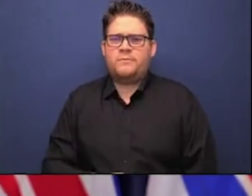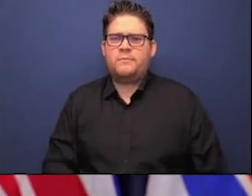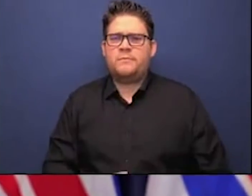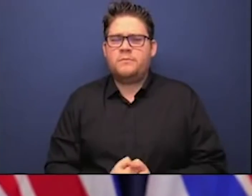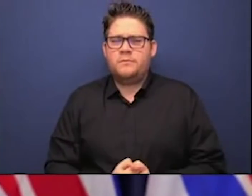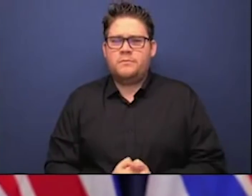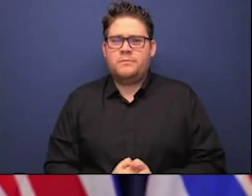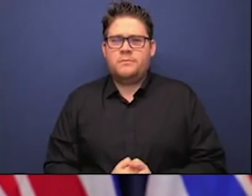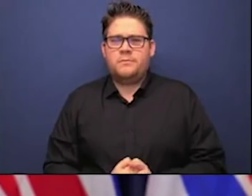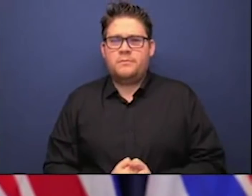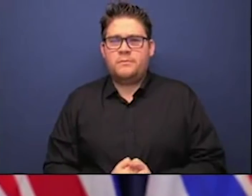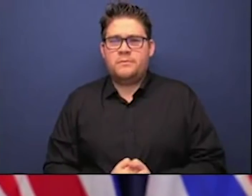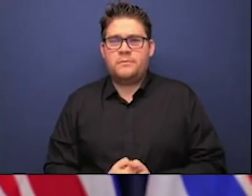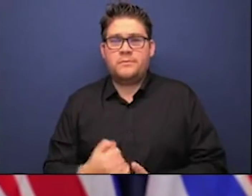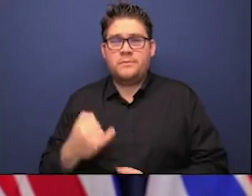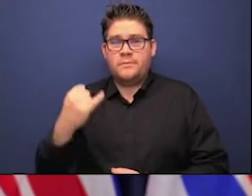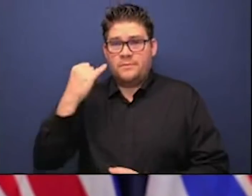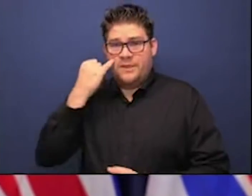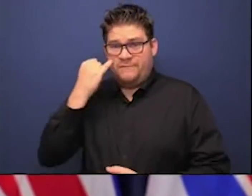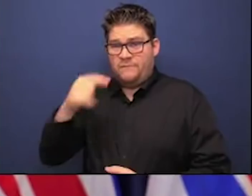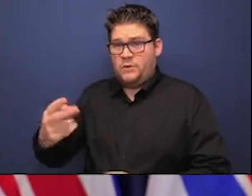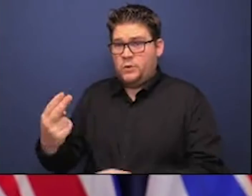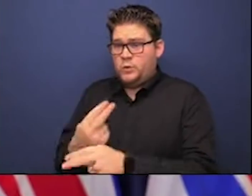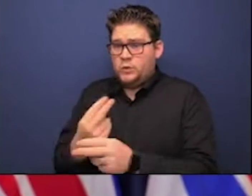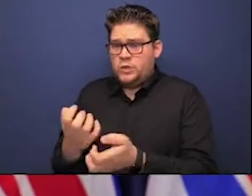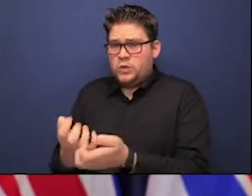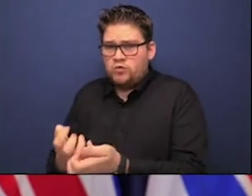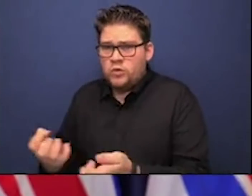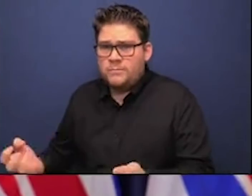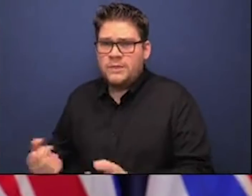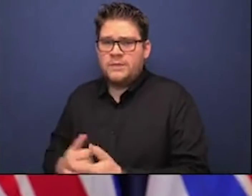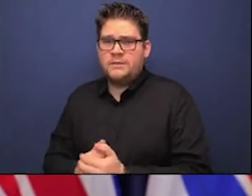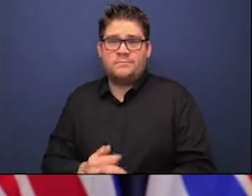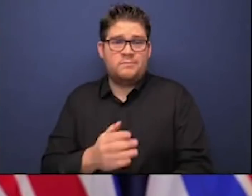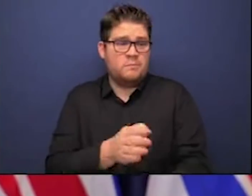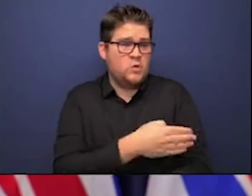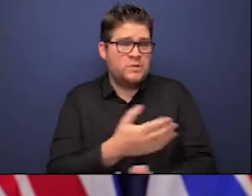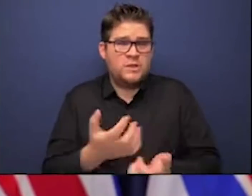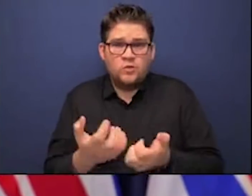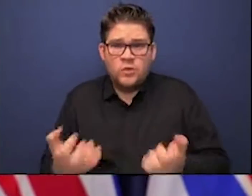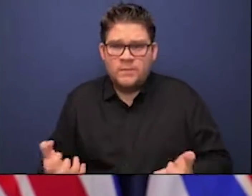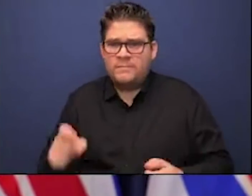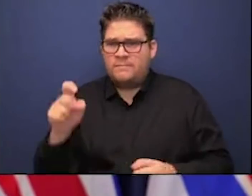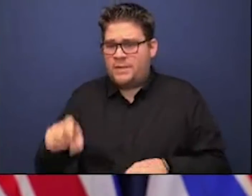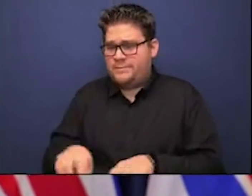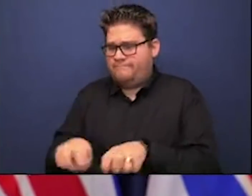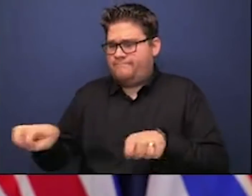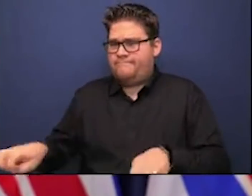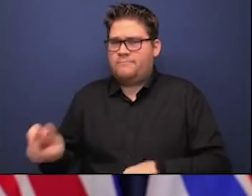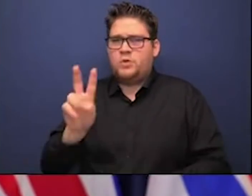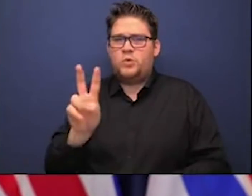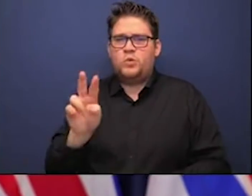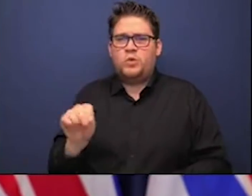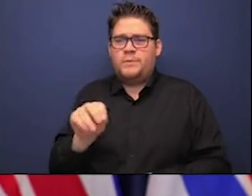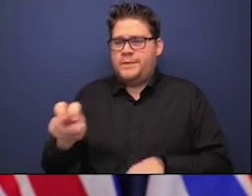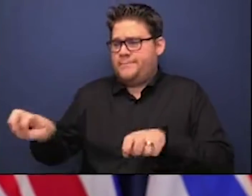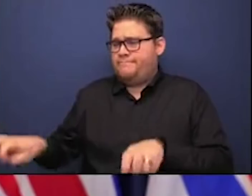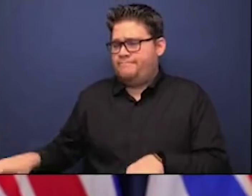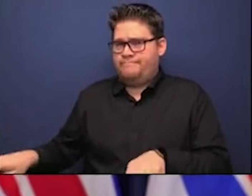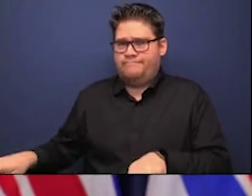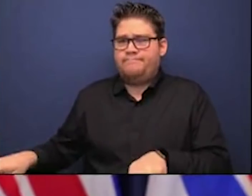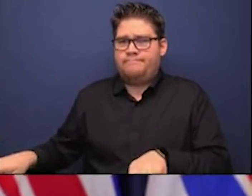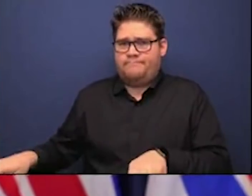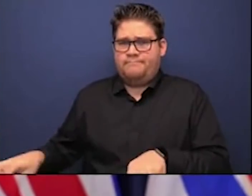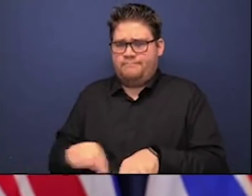playing instruments should also be spaced at least 2 meters apart, and masks are to be worn while singing.